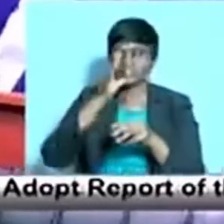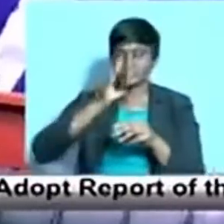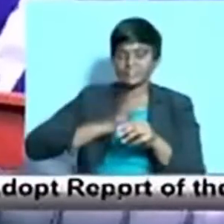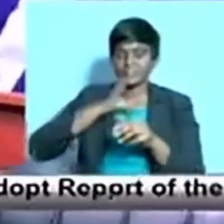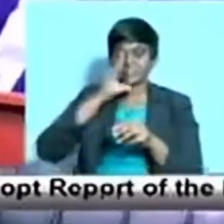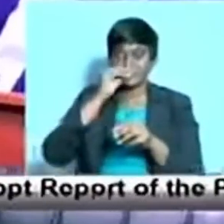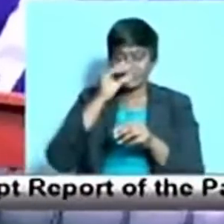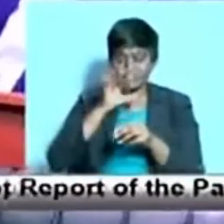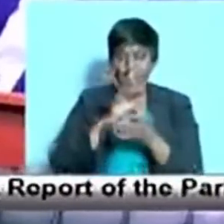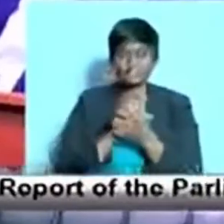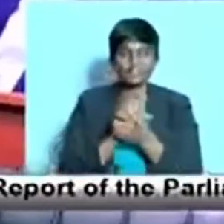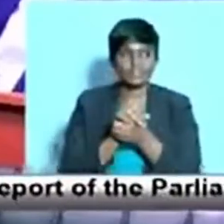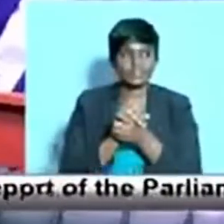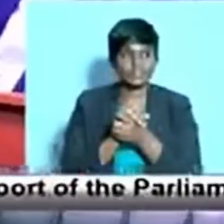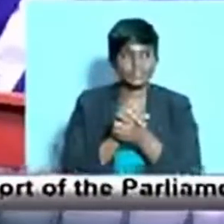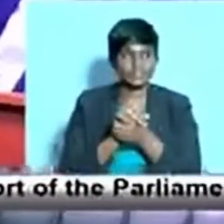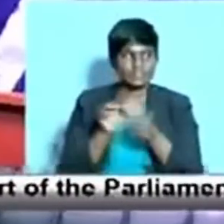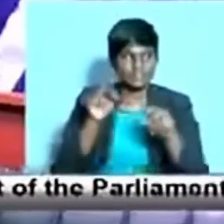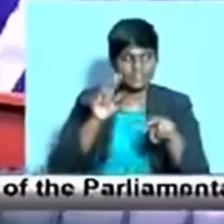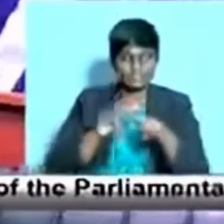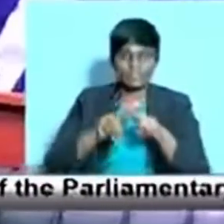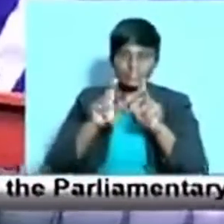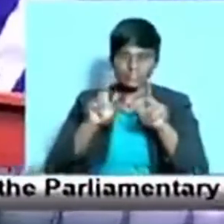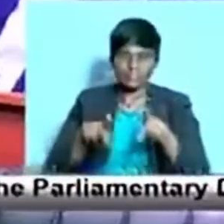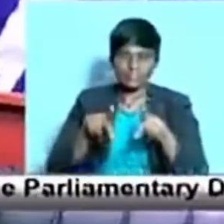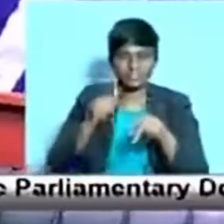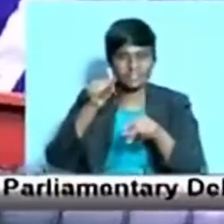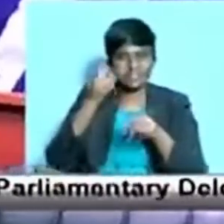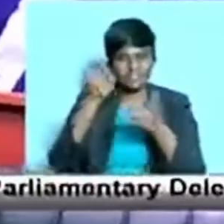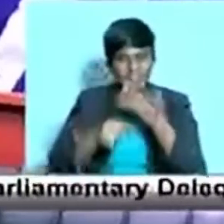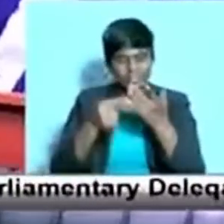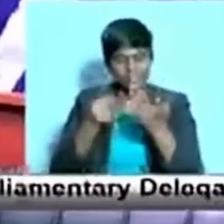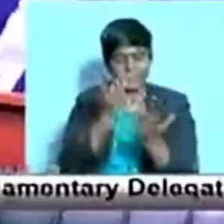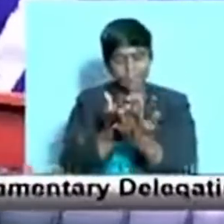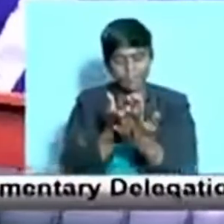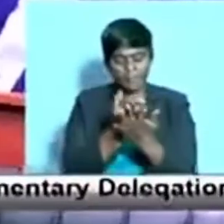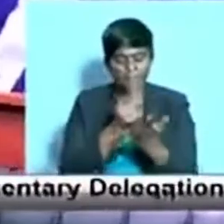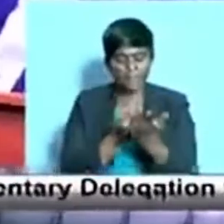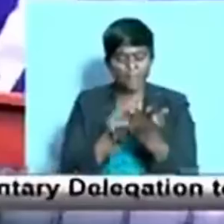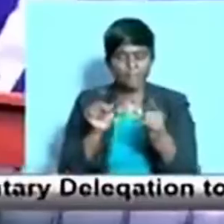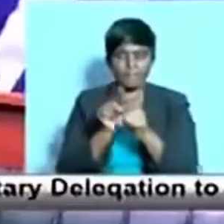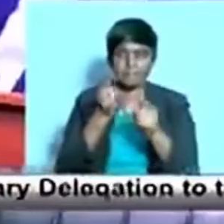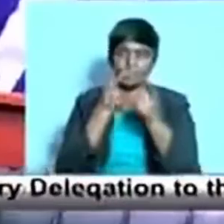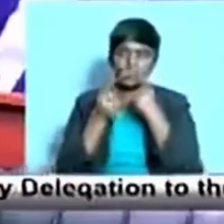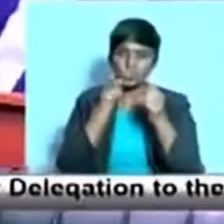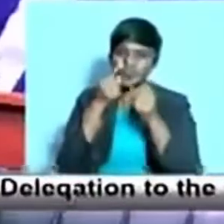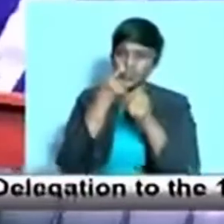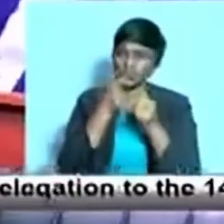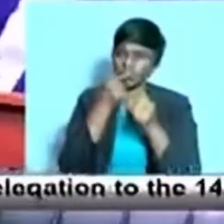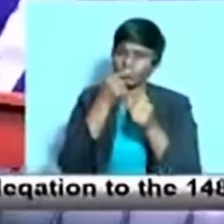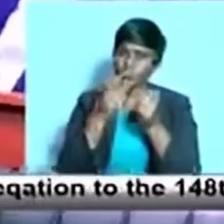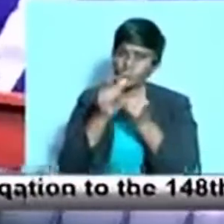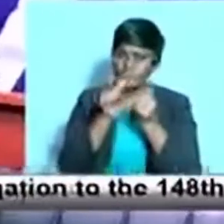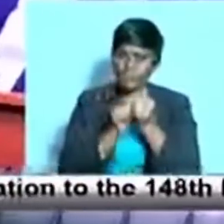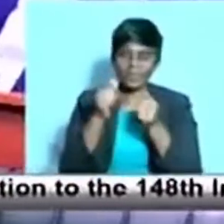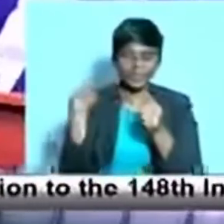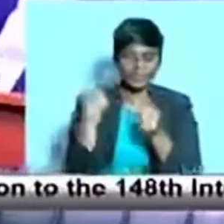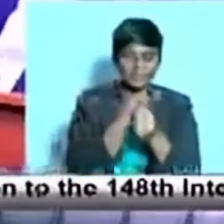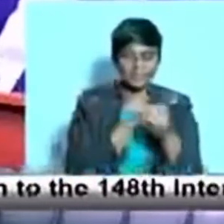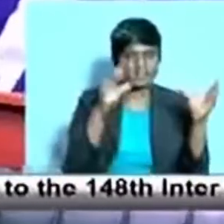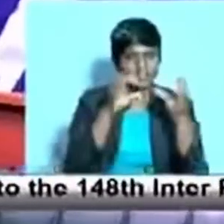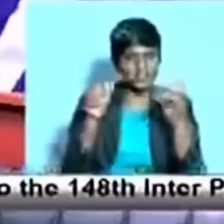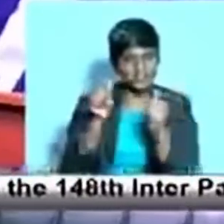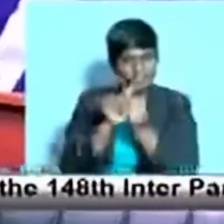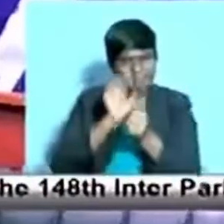Speaker, the chair, when he was moving this motion, he talked about parliamentary committees and their